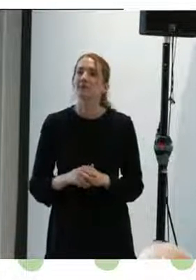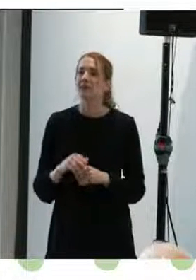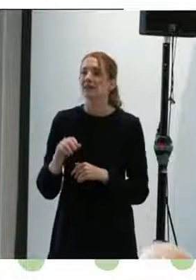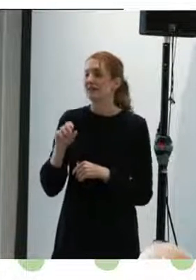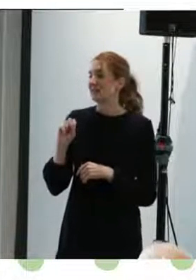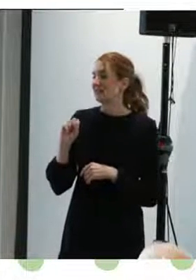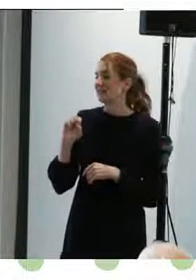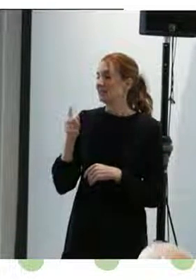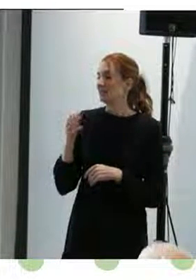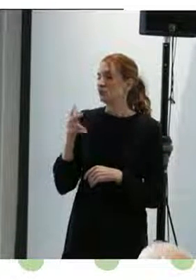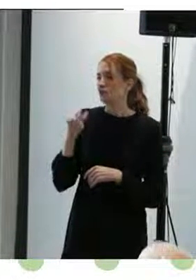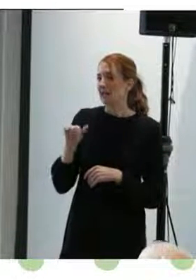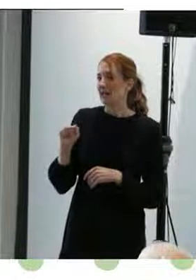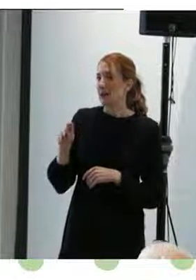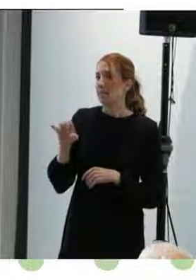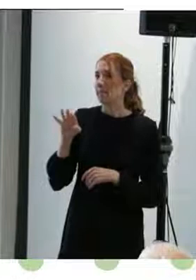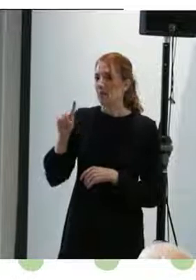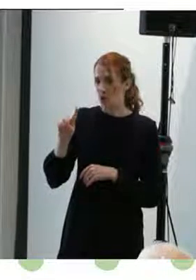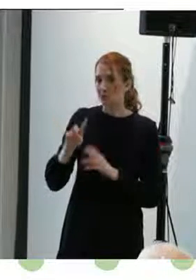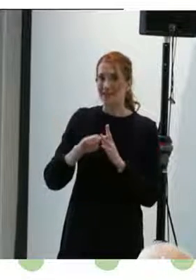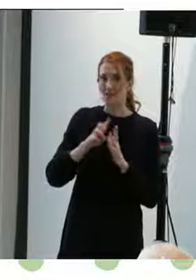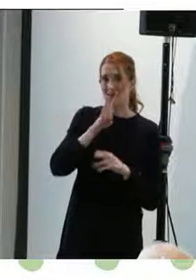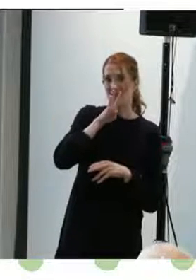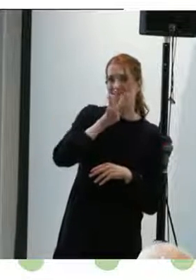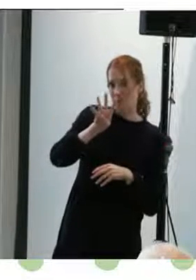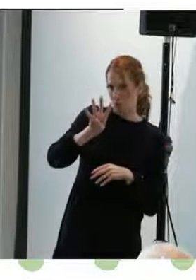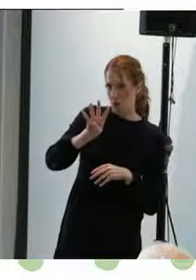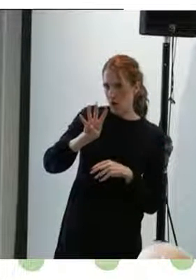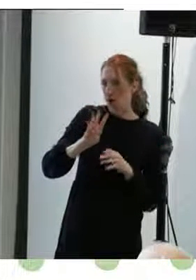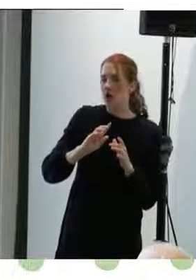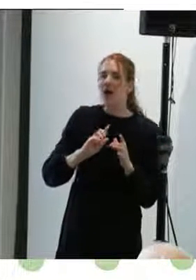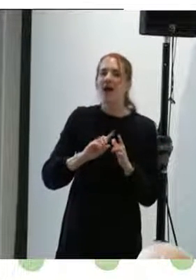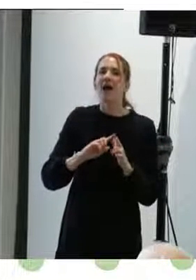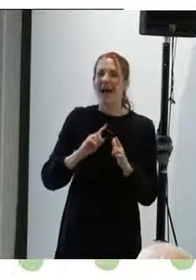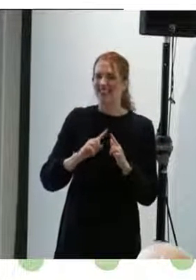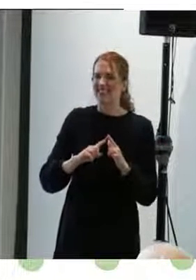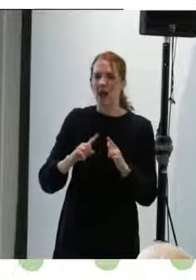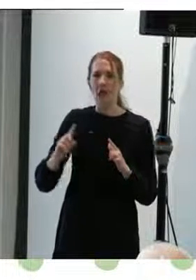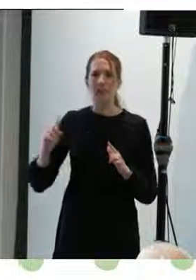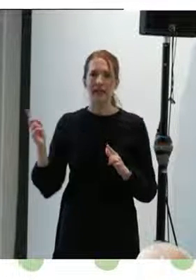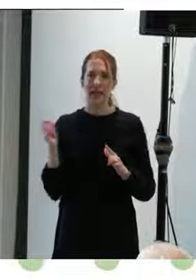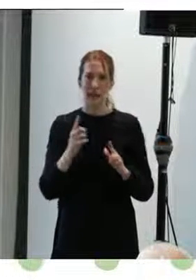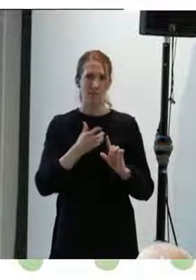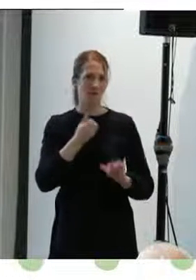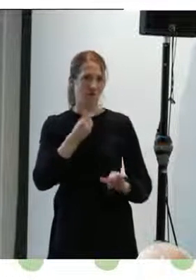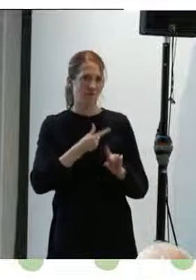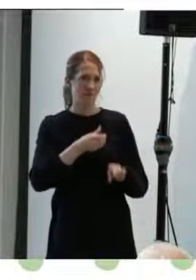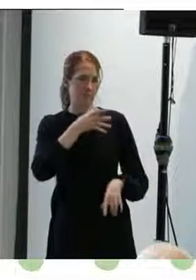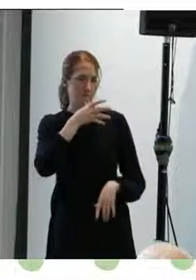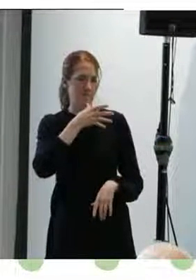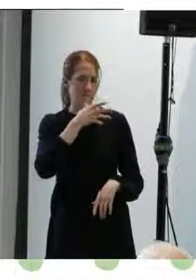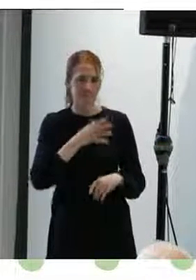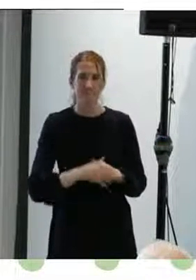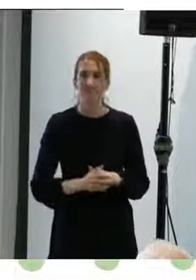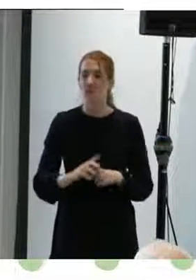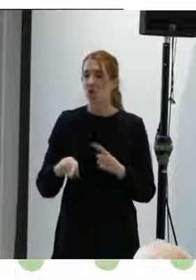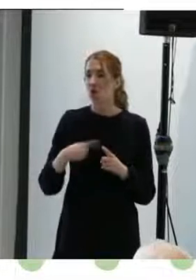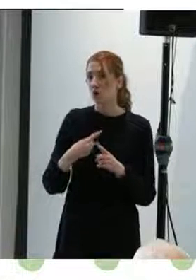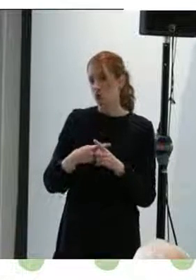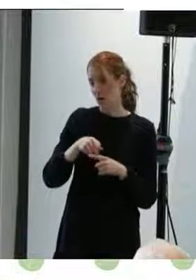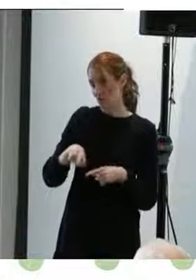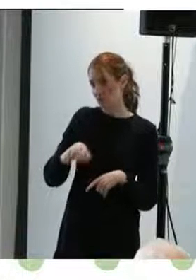abused starting from age 4 and taken away from her mother. And so Shelley says when she turned 18, she got